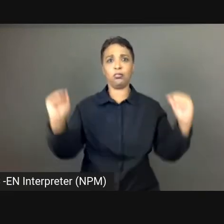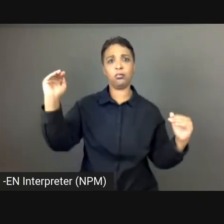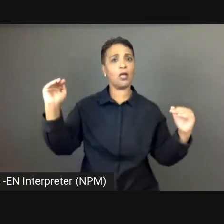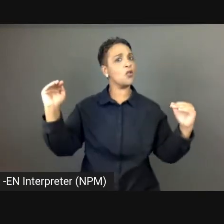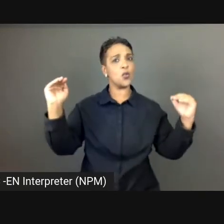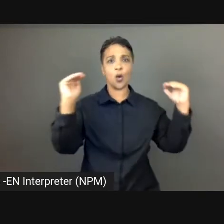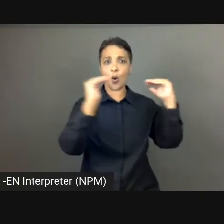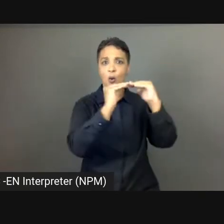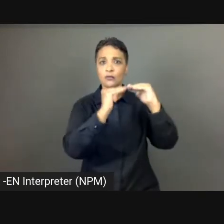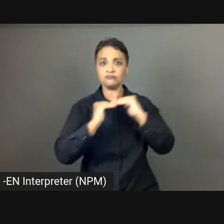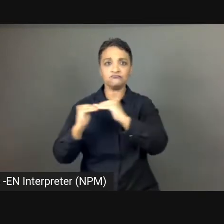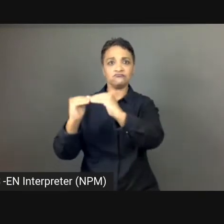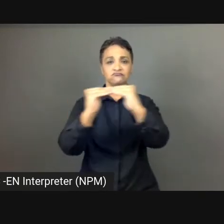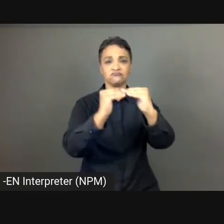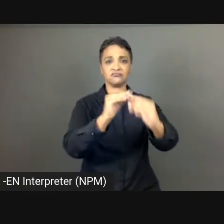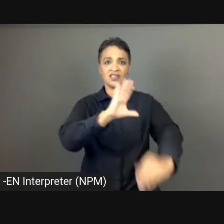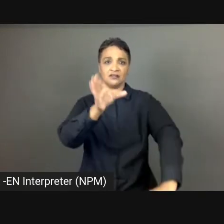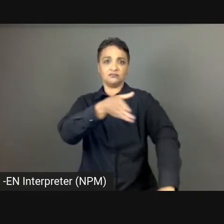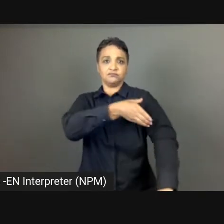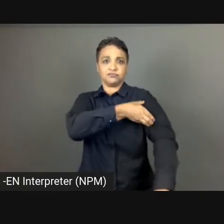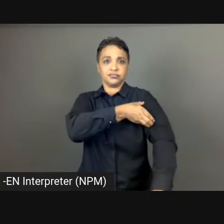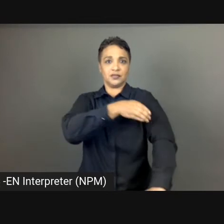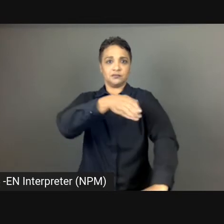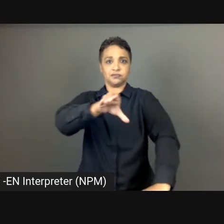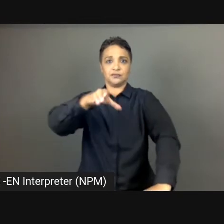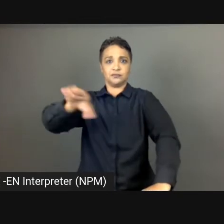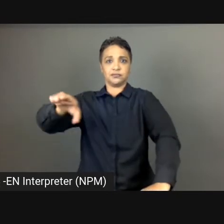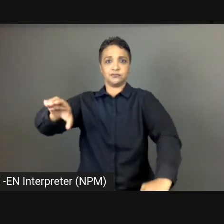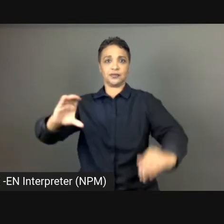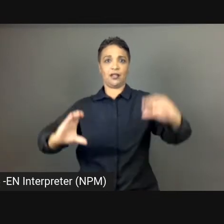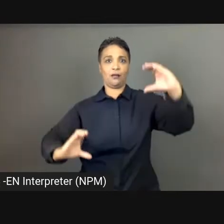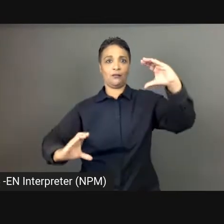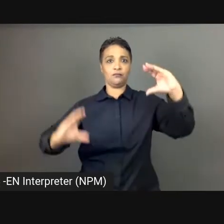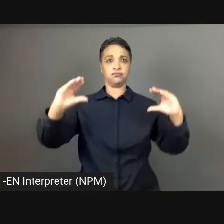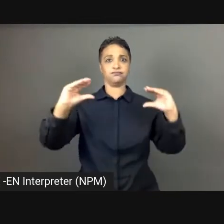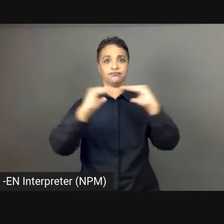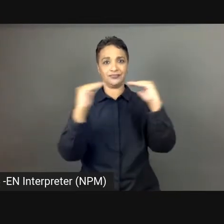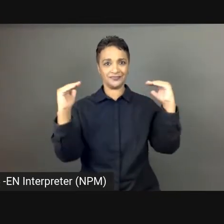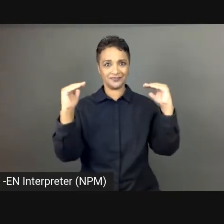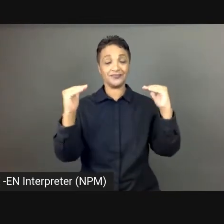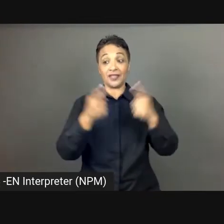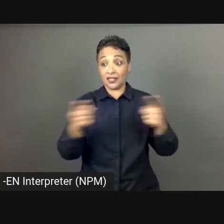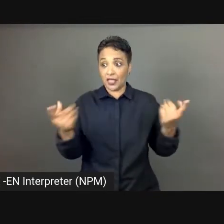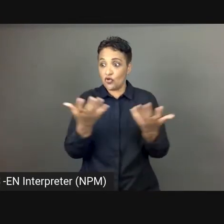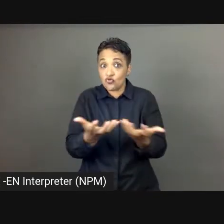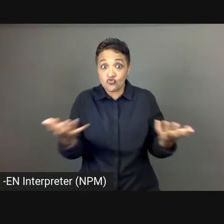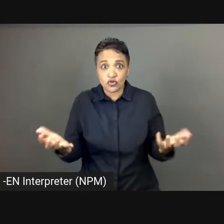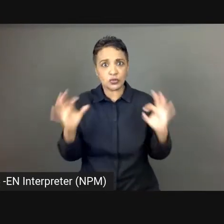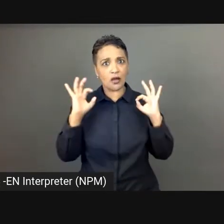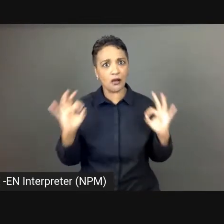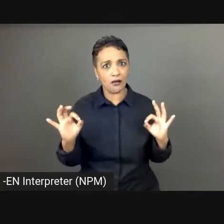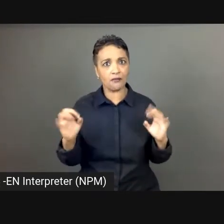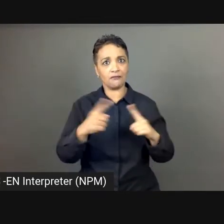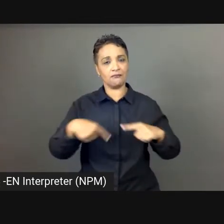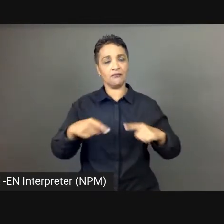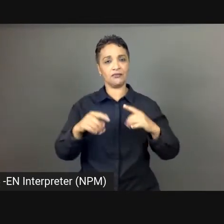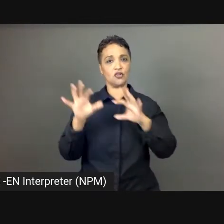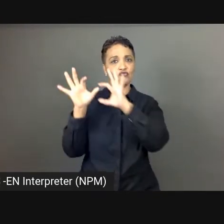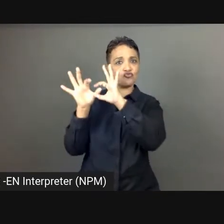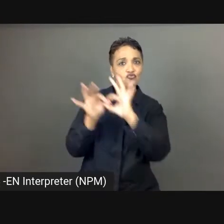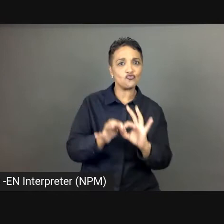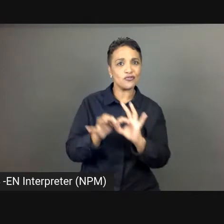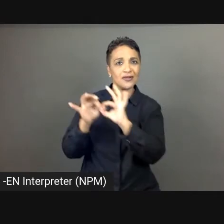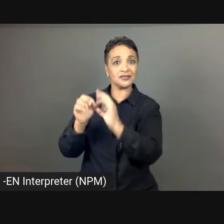affected, to recognize their resourcefulness and to transform relationships and equalizing power, as I